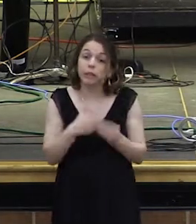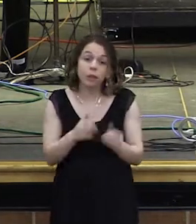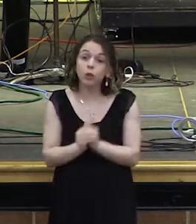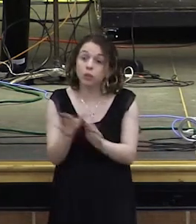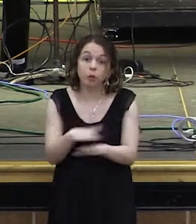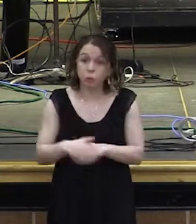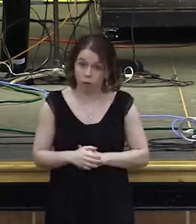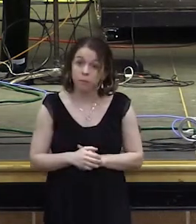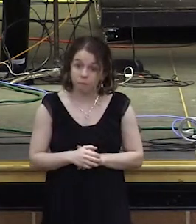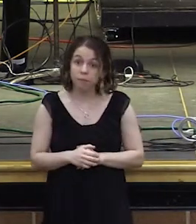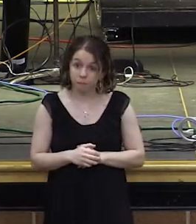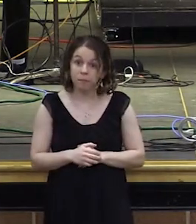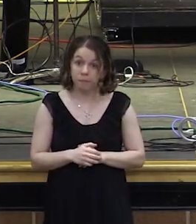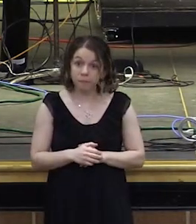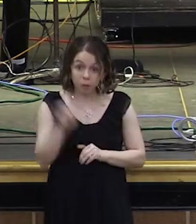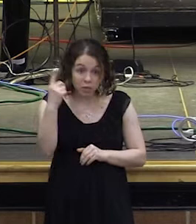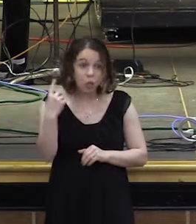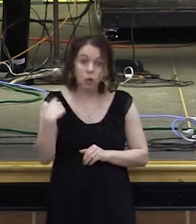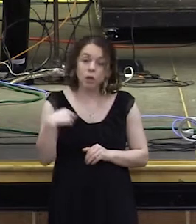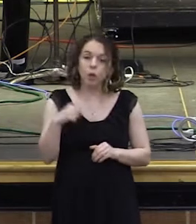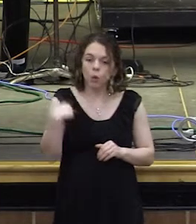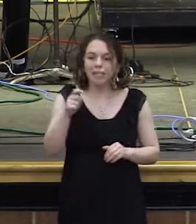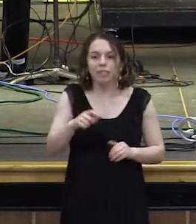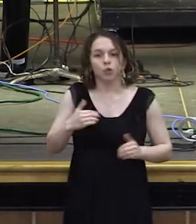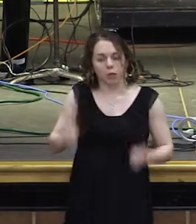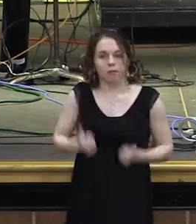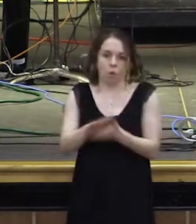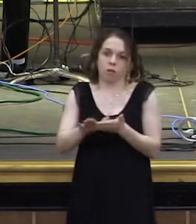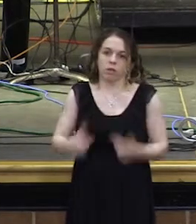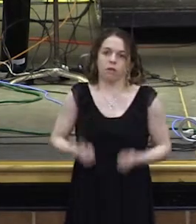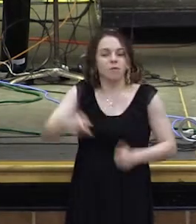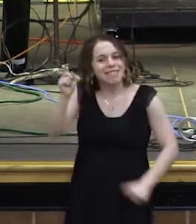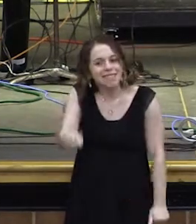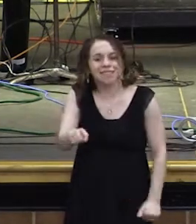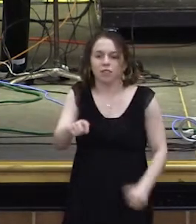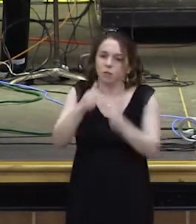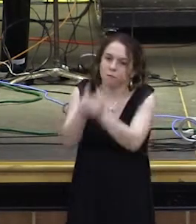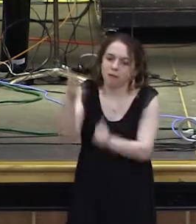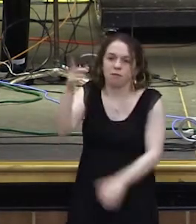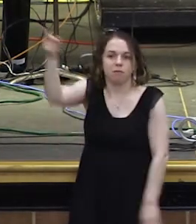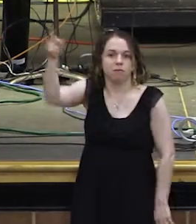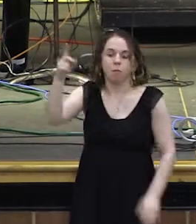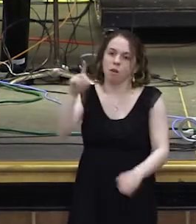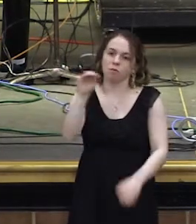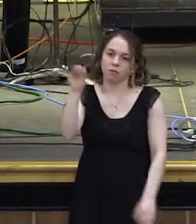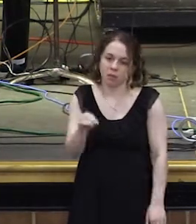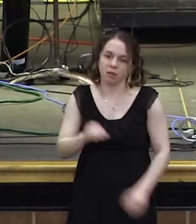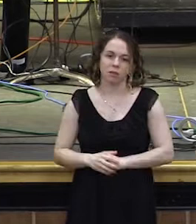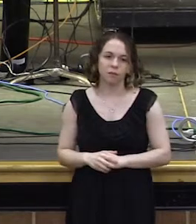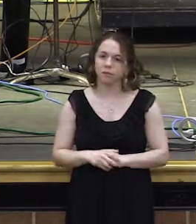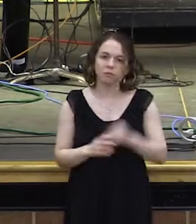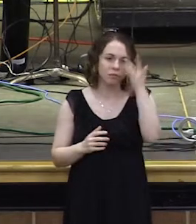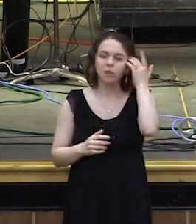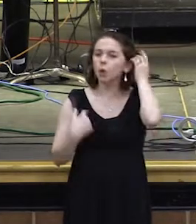it but get my life right with God can you say Amen we are are are commissioned not